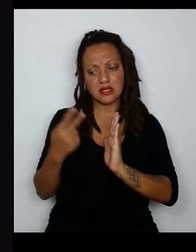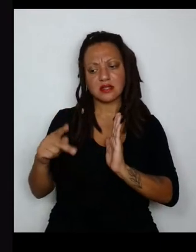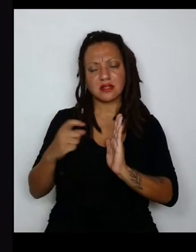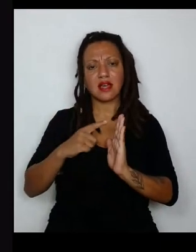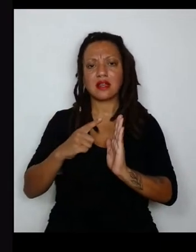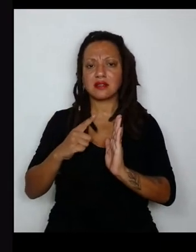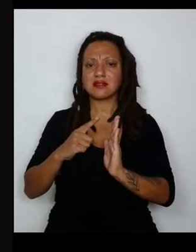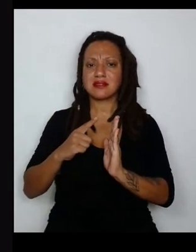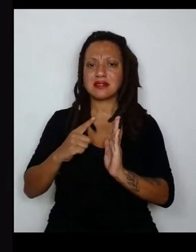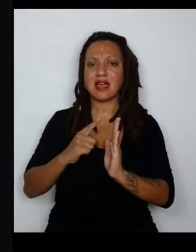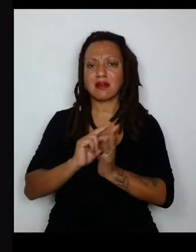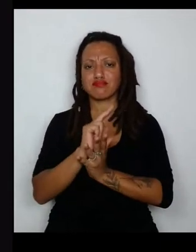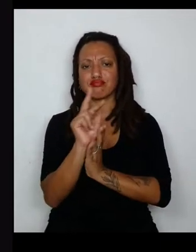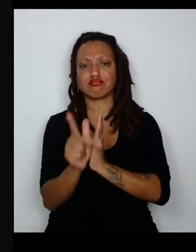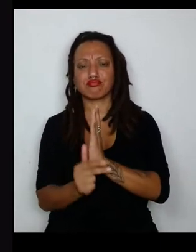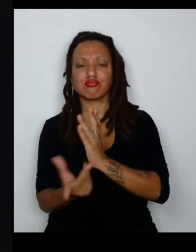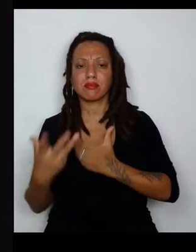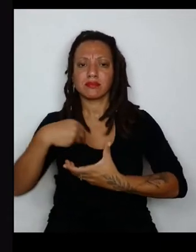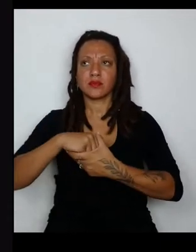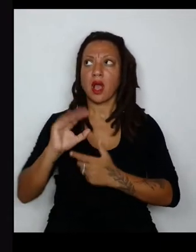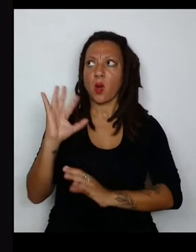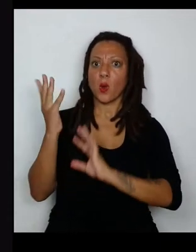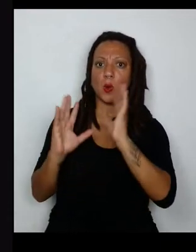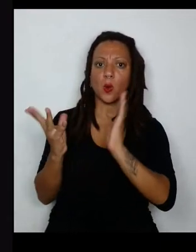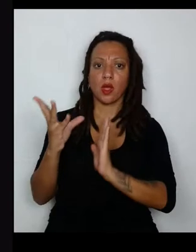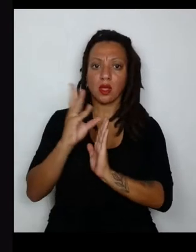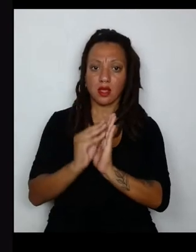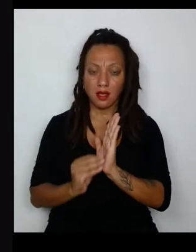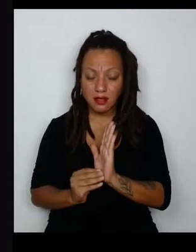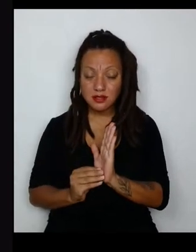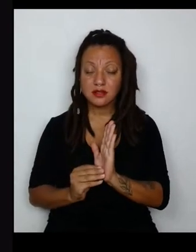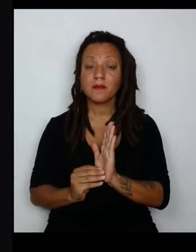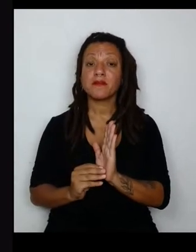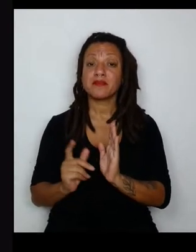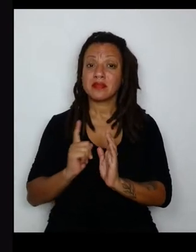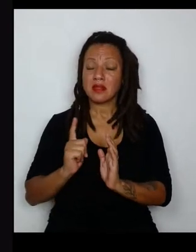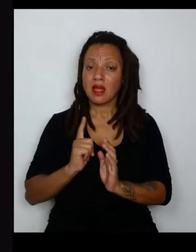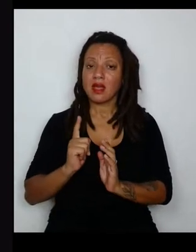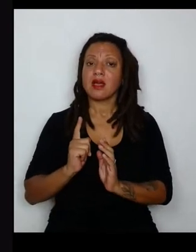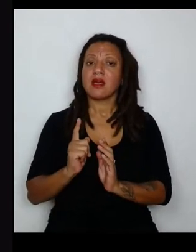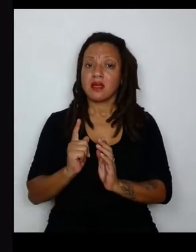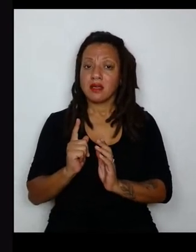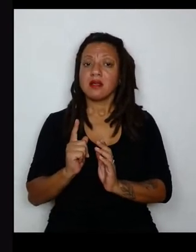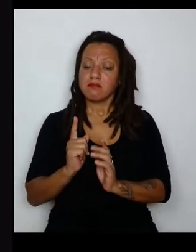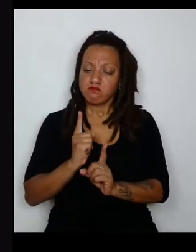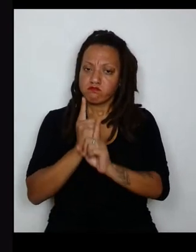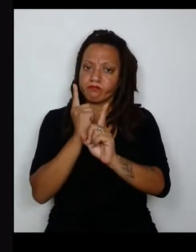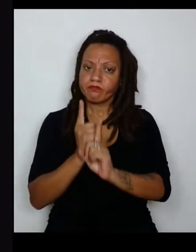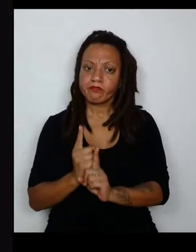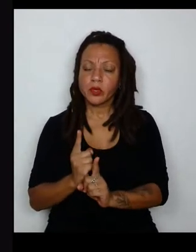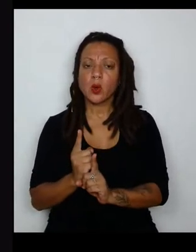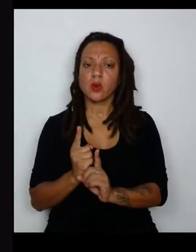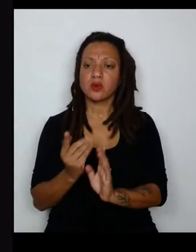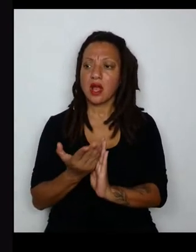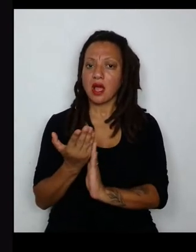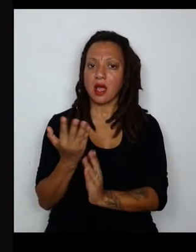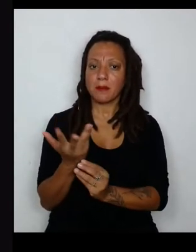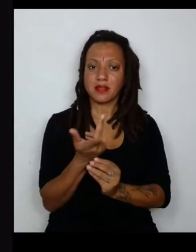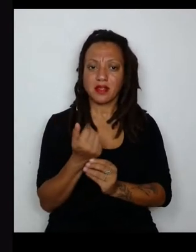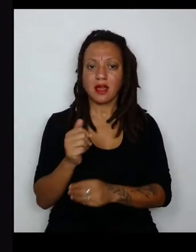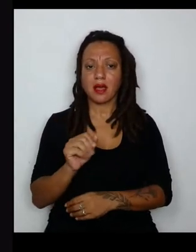and objection are both to there be found but many of his contemporaries took him at his